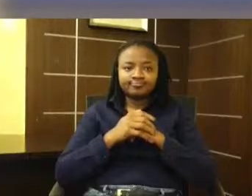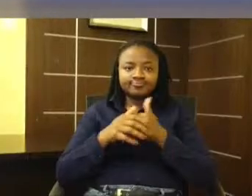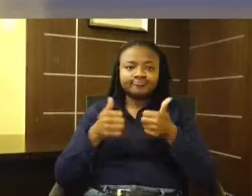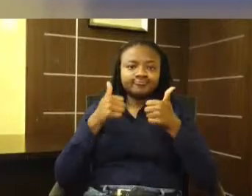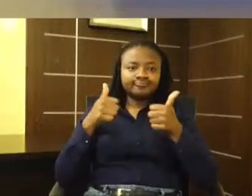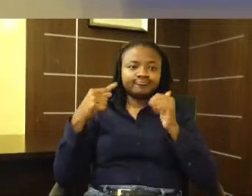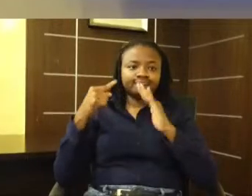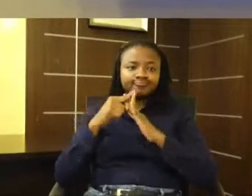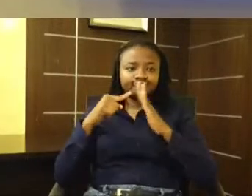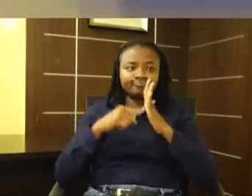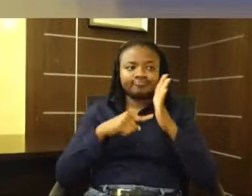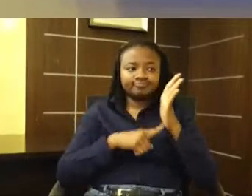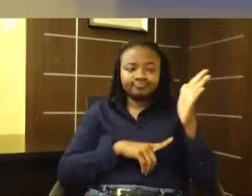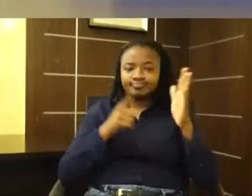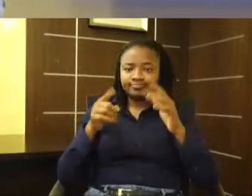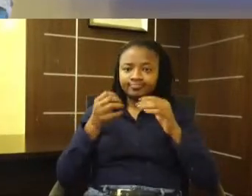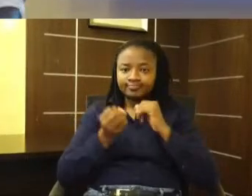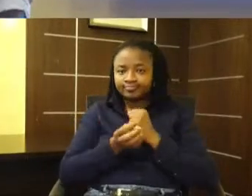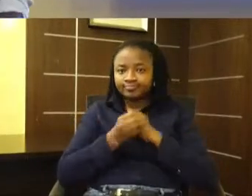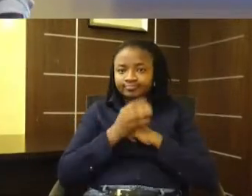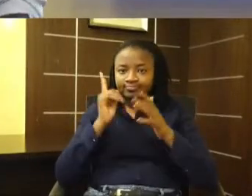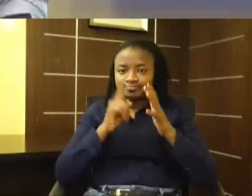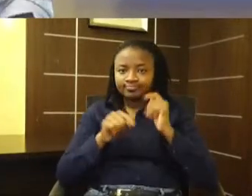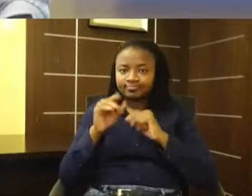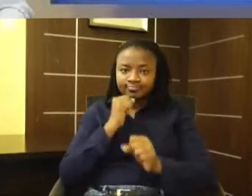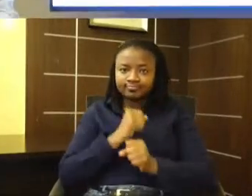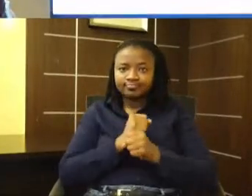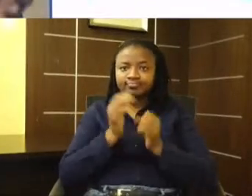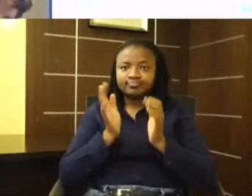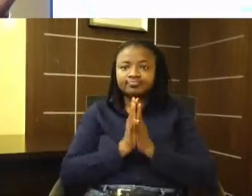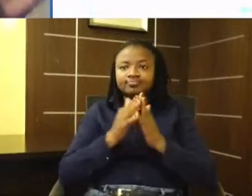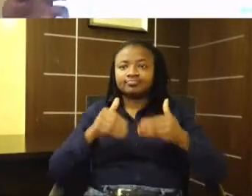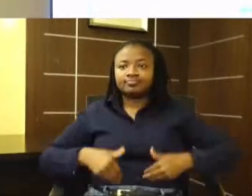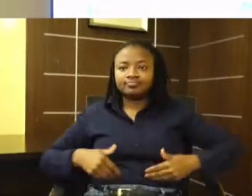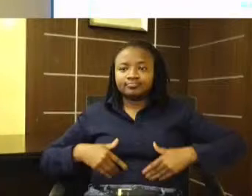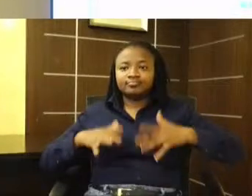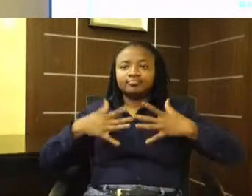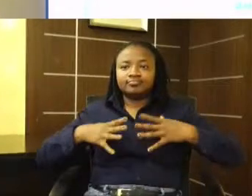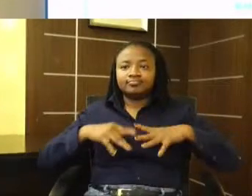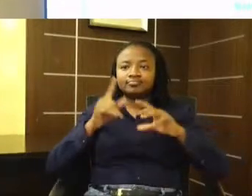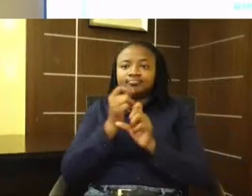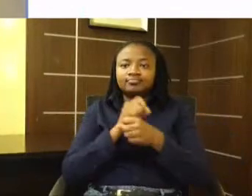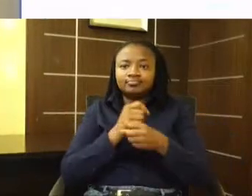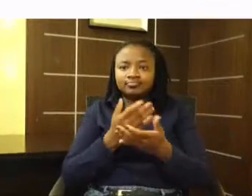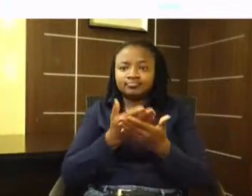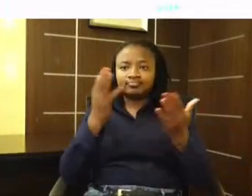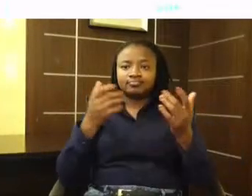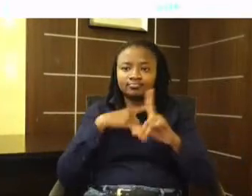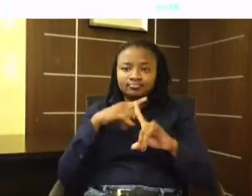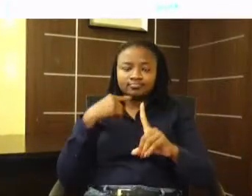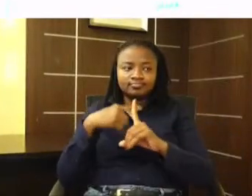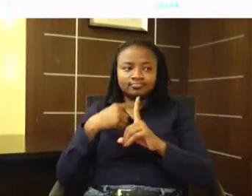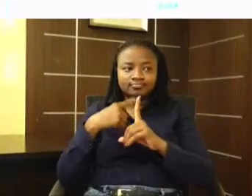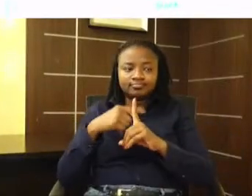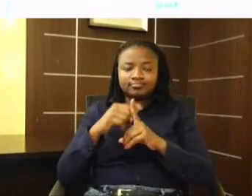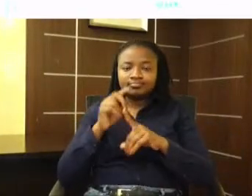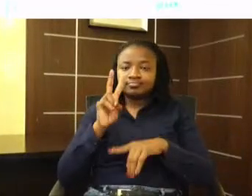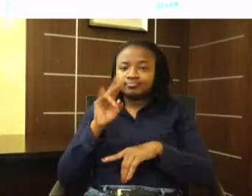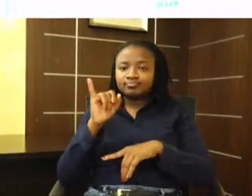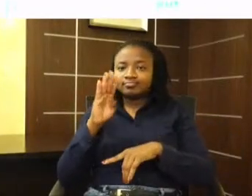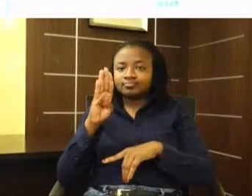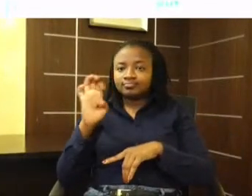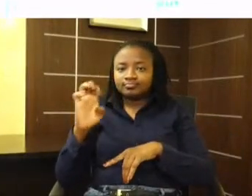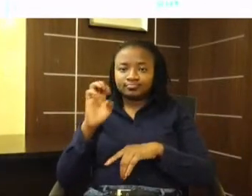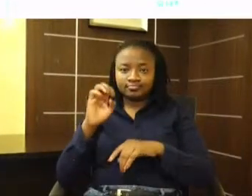we are doing with our young people, making them to have positive vibe as far as digital world